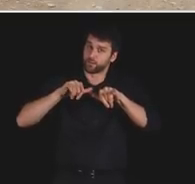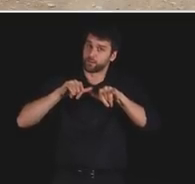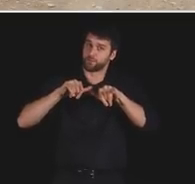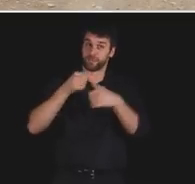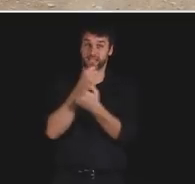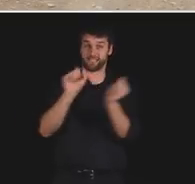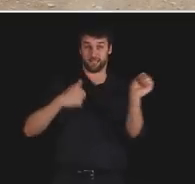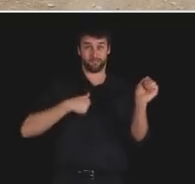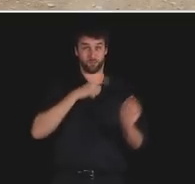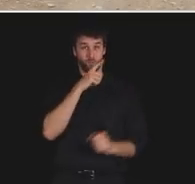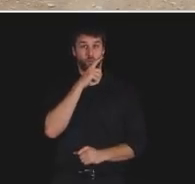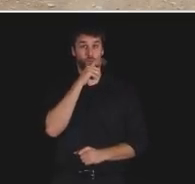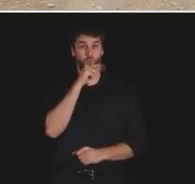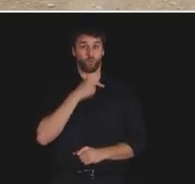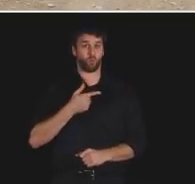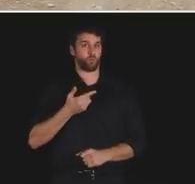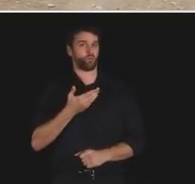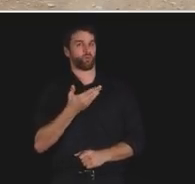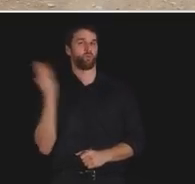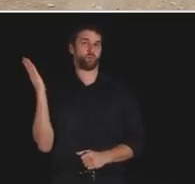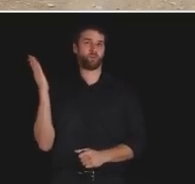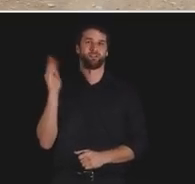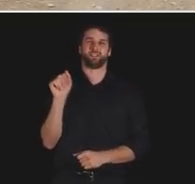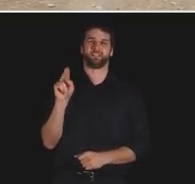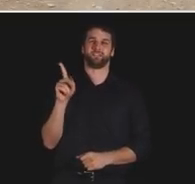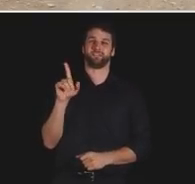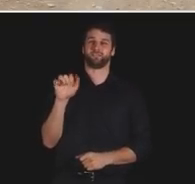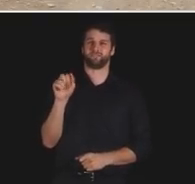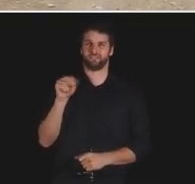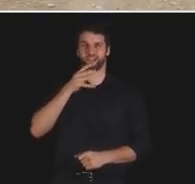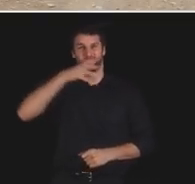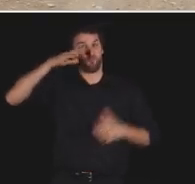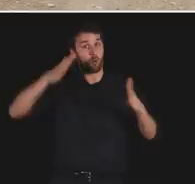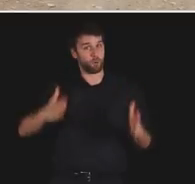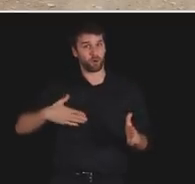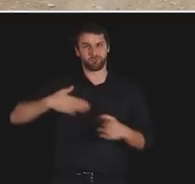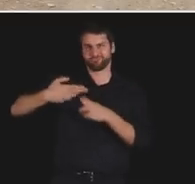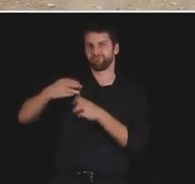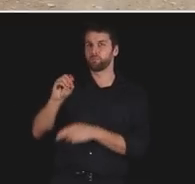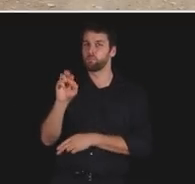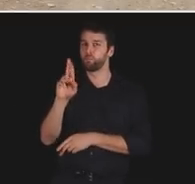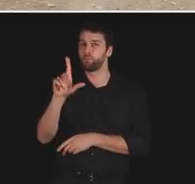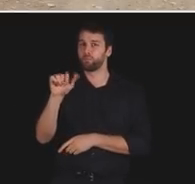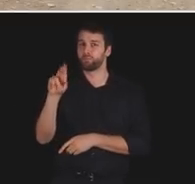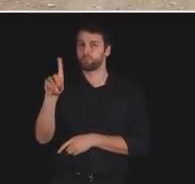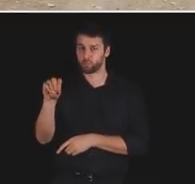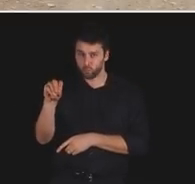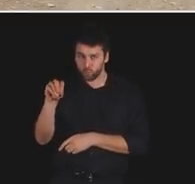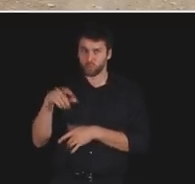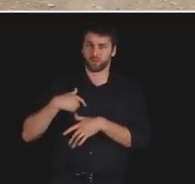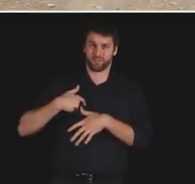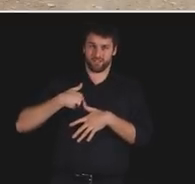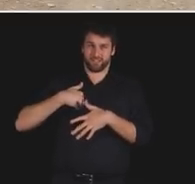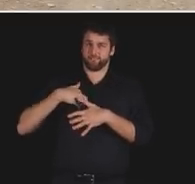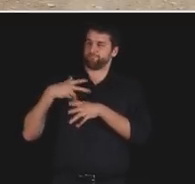an Andean potato farmer named Rolando on the back of his dirt bike who drove me down the mountain.